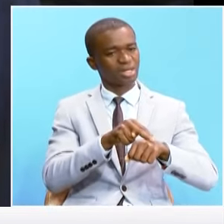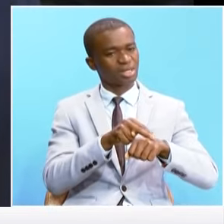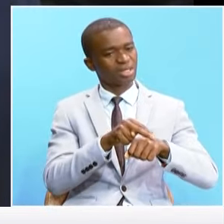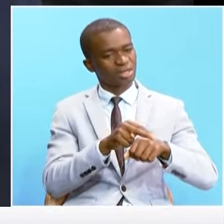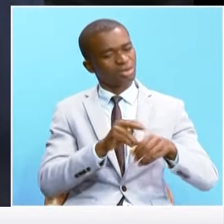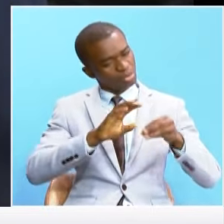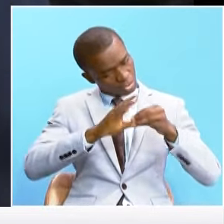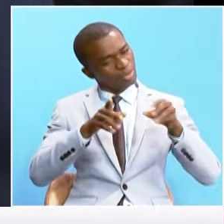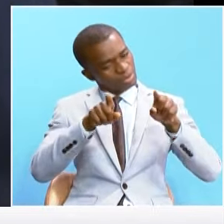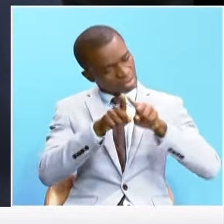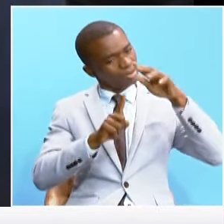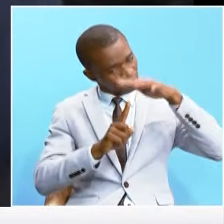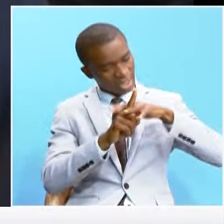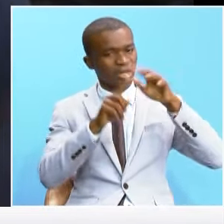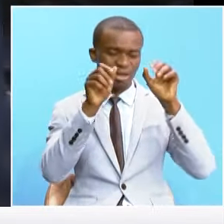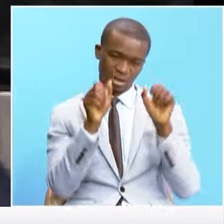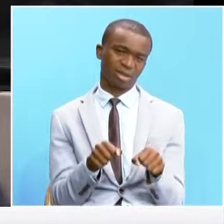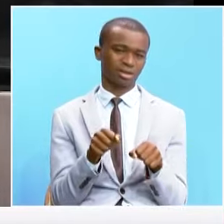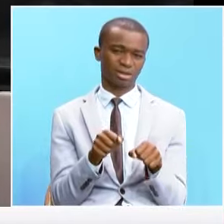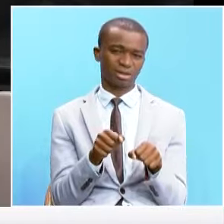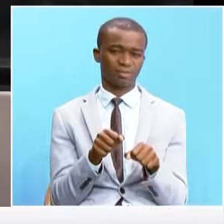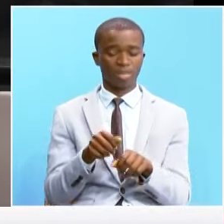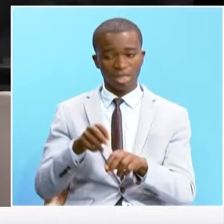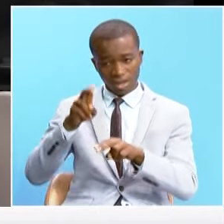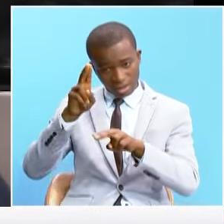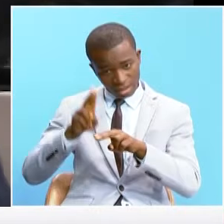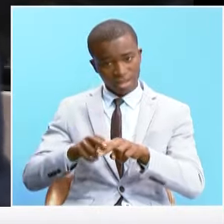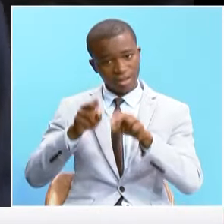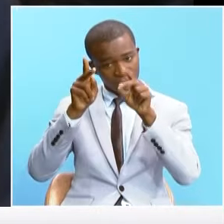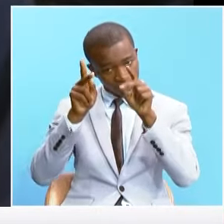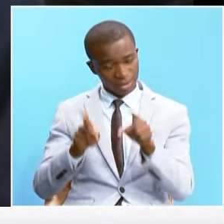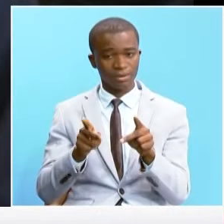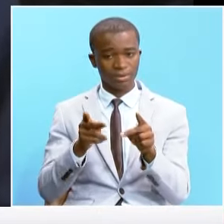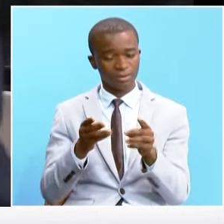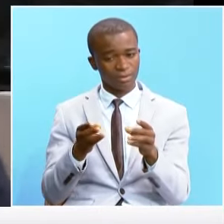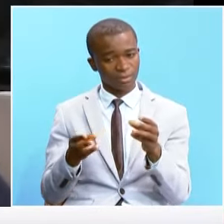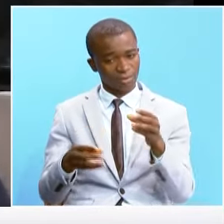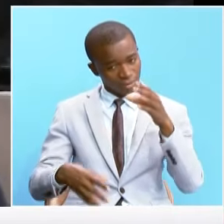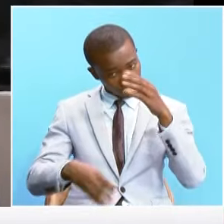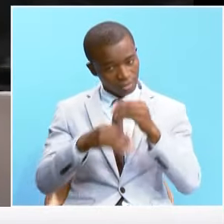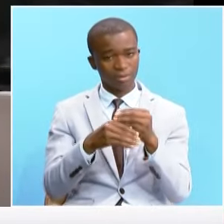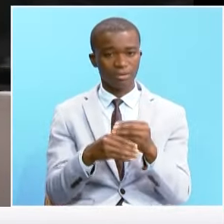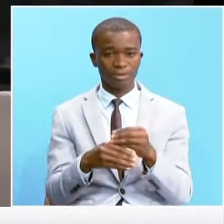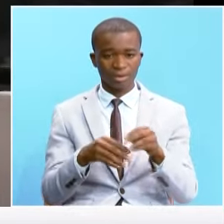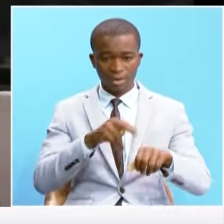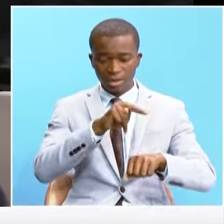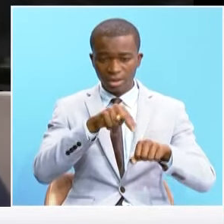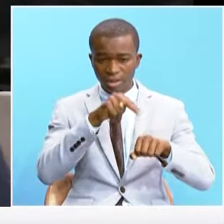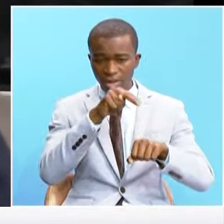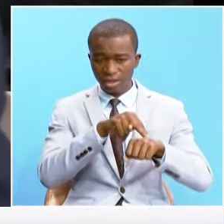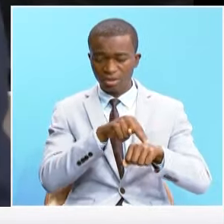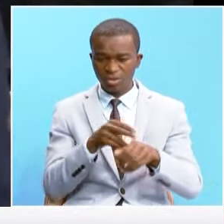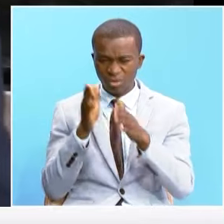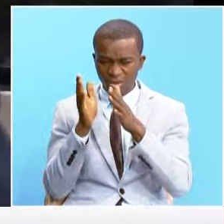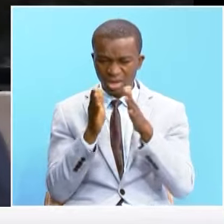curtailed. Chairperson, in addition, transnational organized crime,